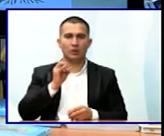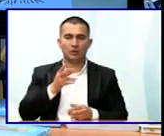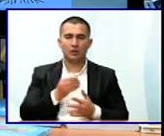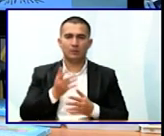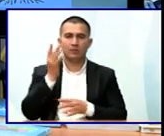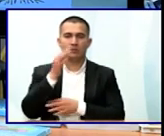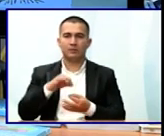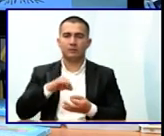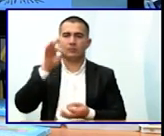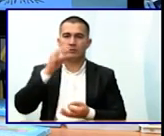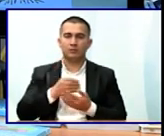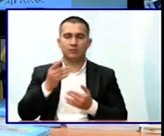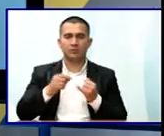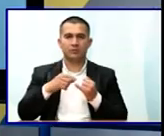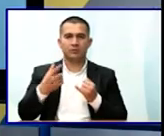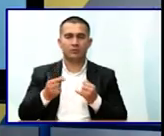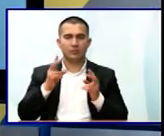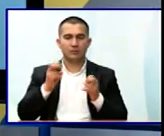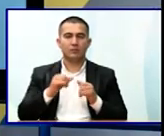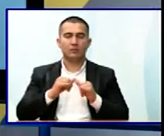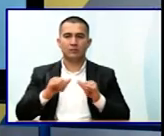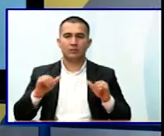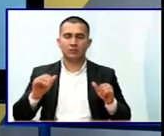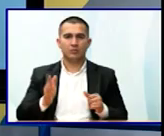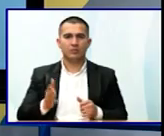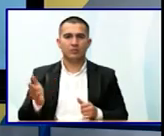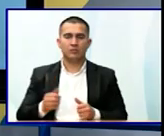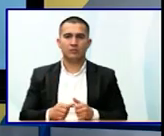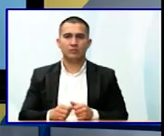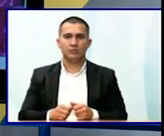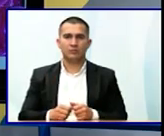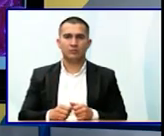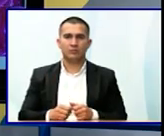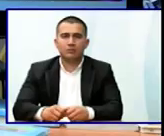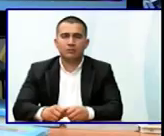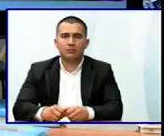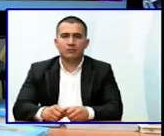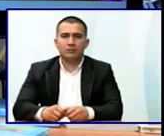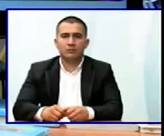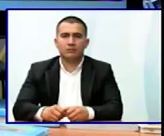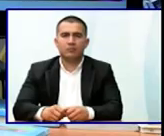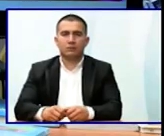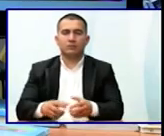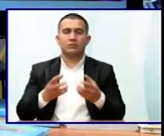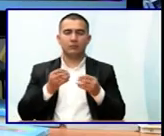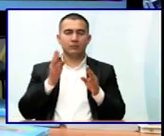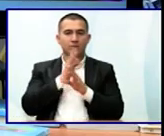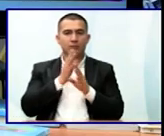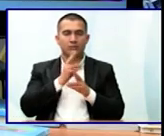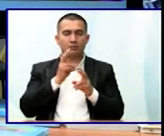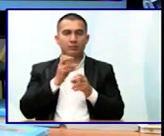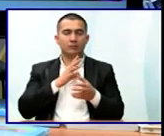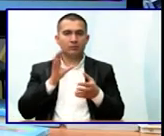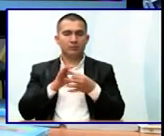novdasi hamda barglar orqali ko'paytiriladi. Yana tabiatda shunday